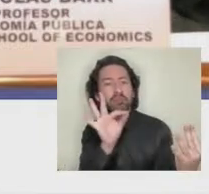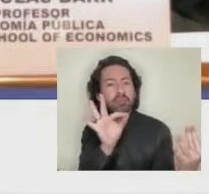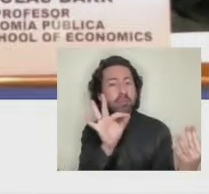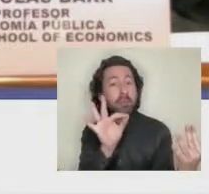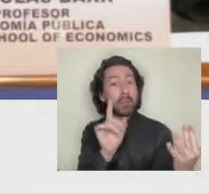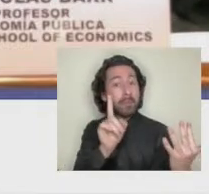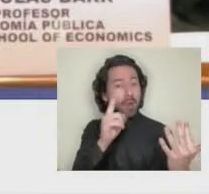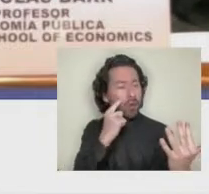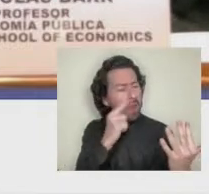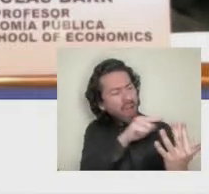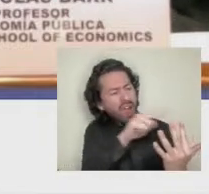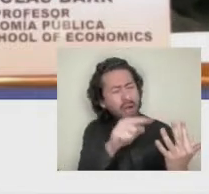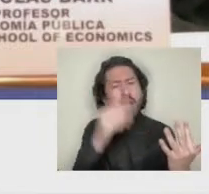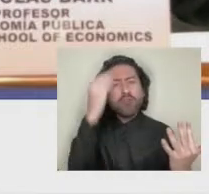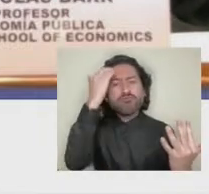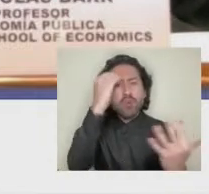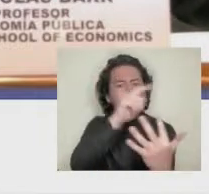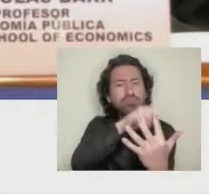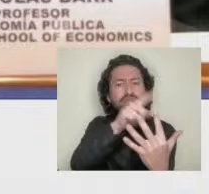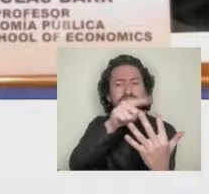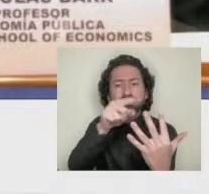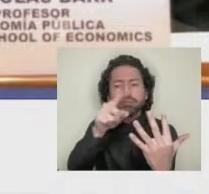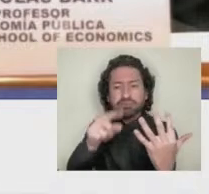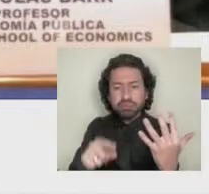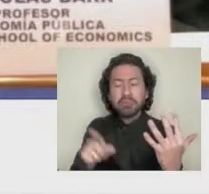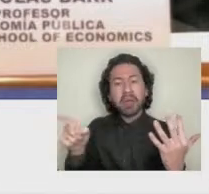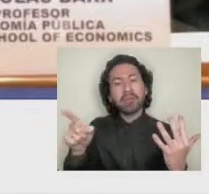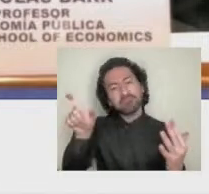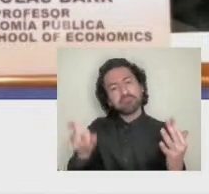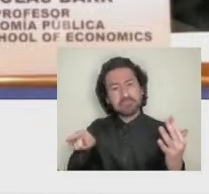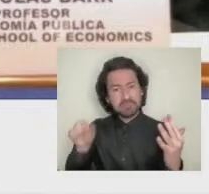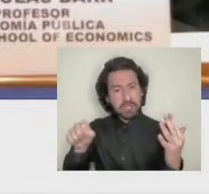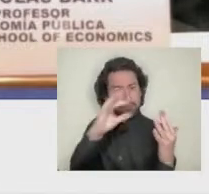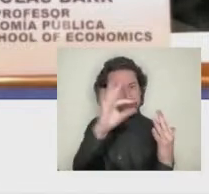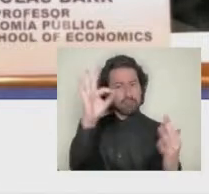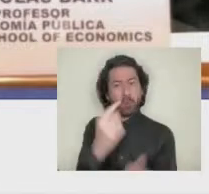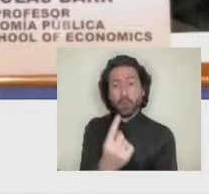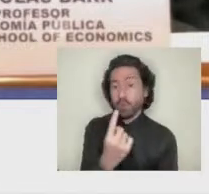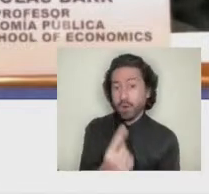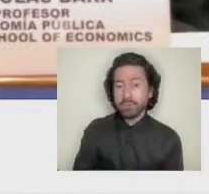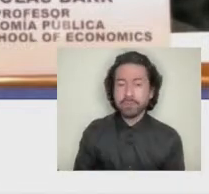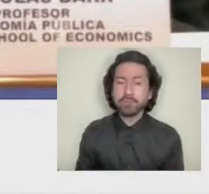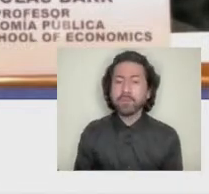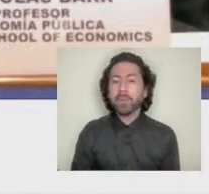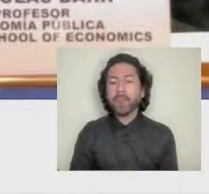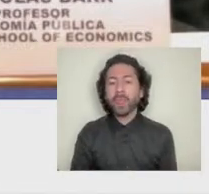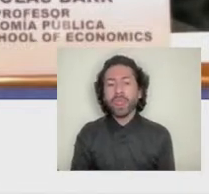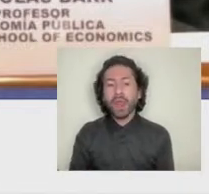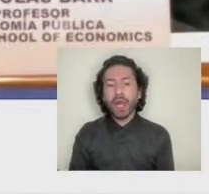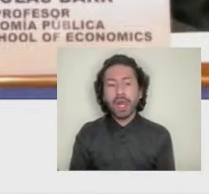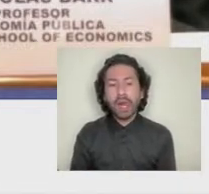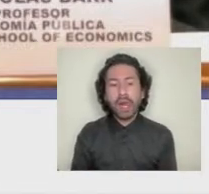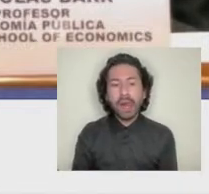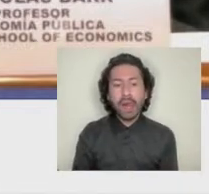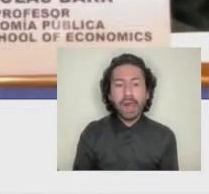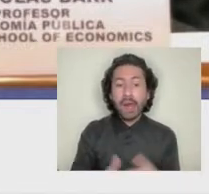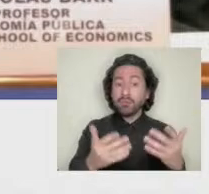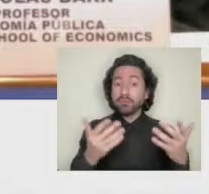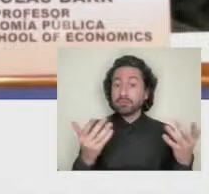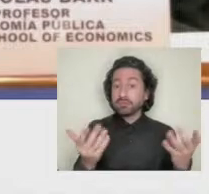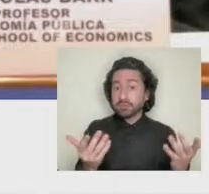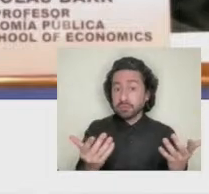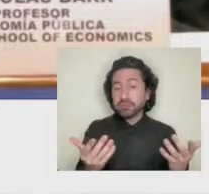fund because she's very, very risk averse. But those are choices that can be understood. The second point is because the choices are